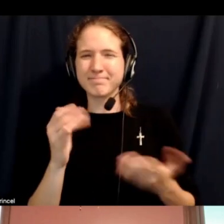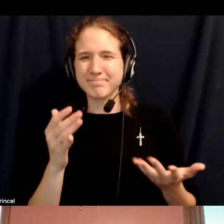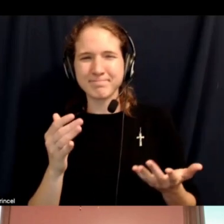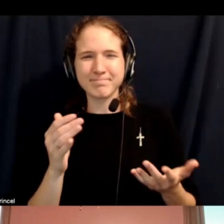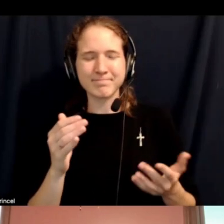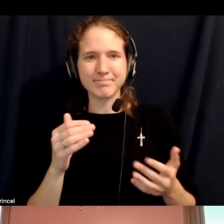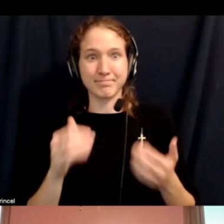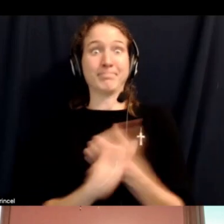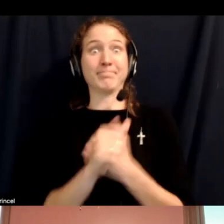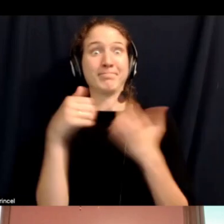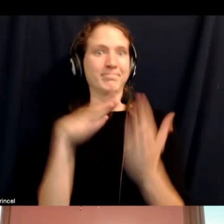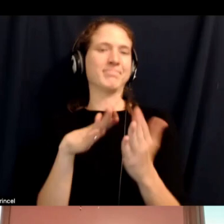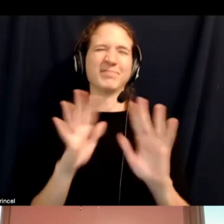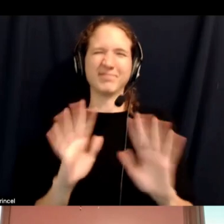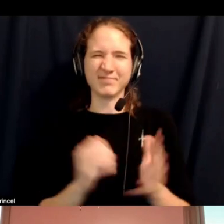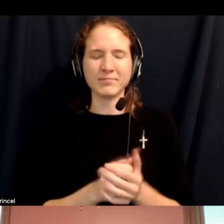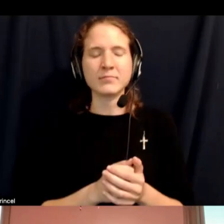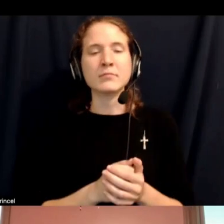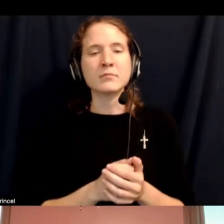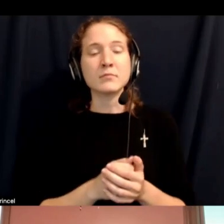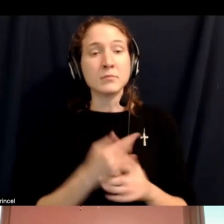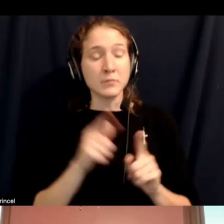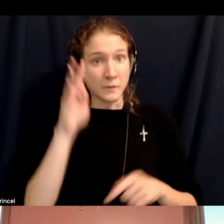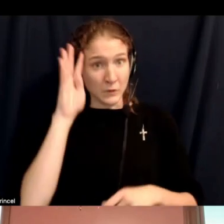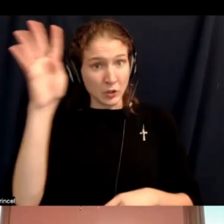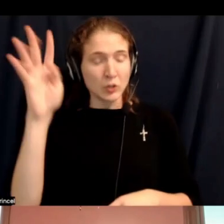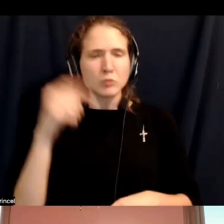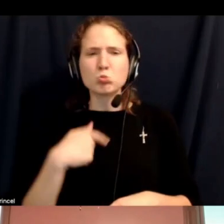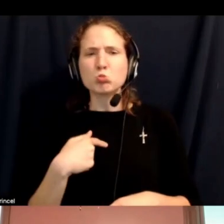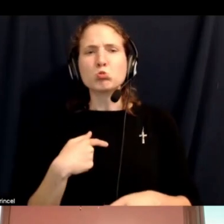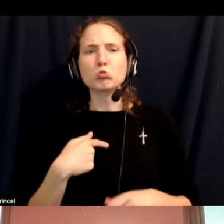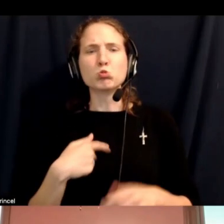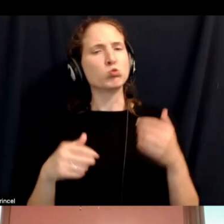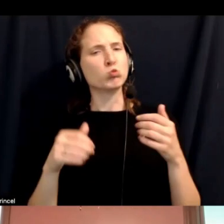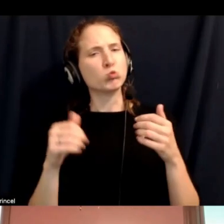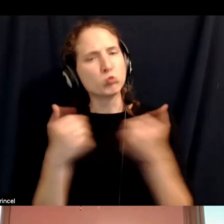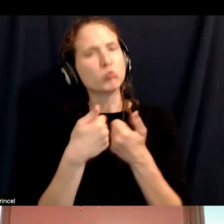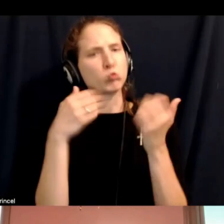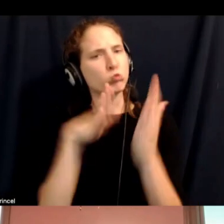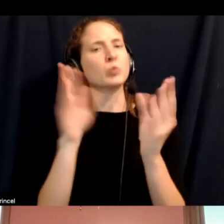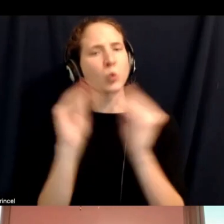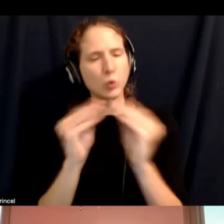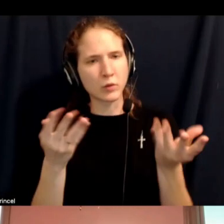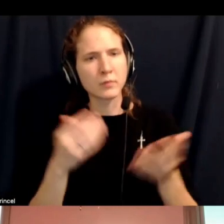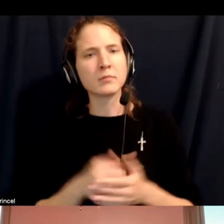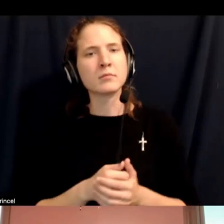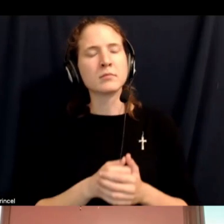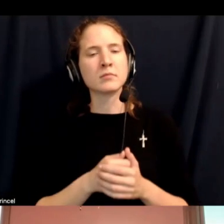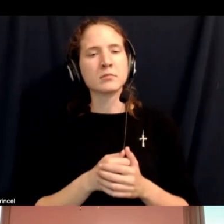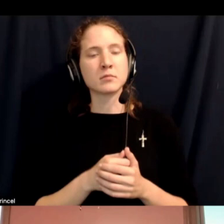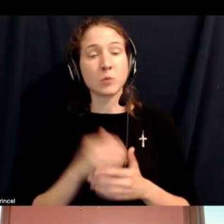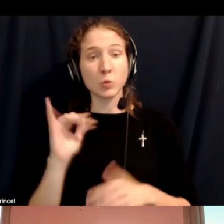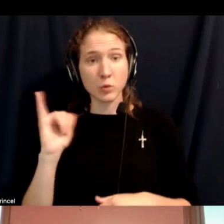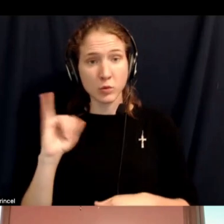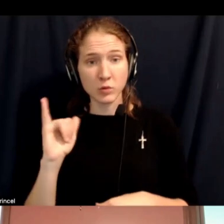is where I go out on a limb the most. And the other thing is, I'm